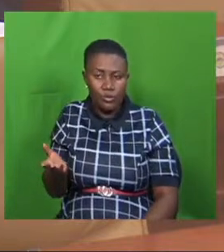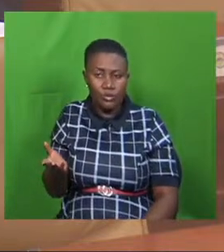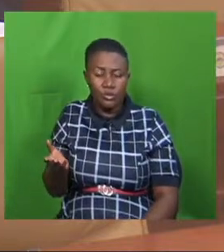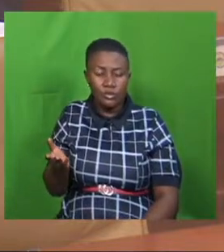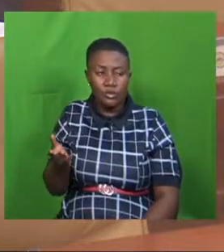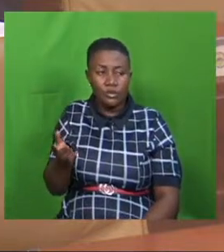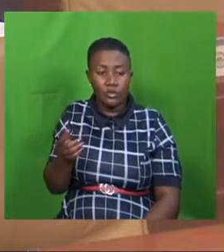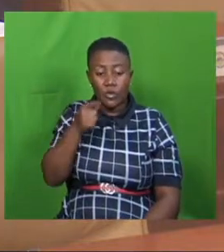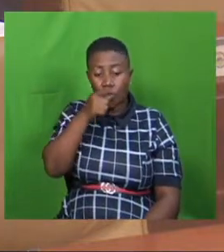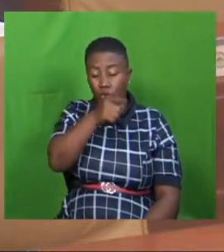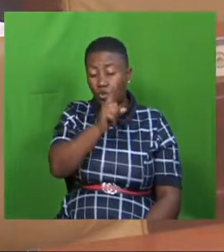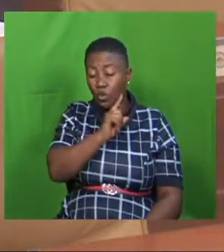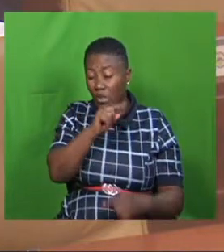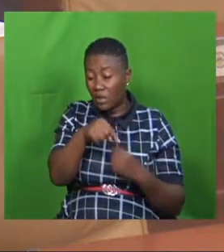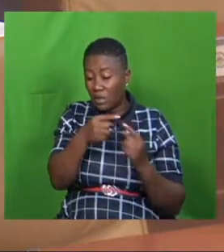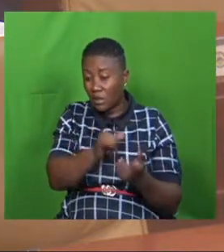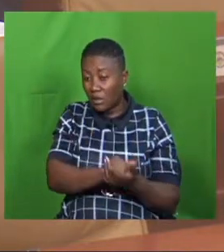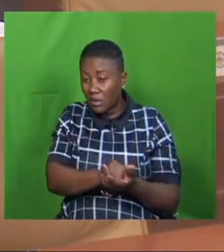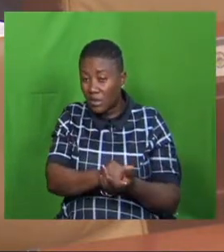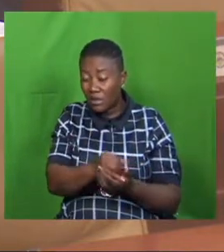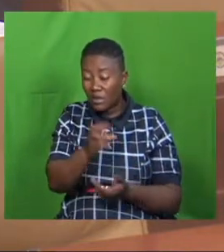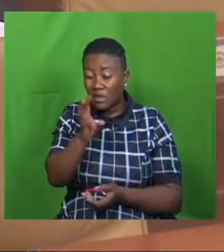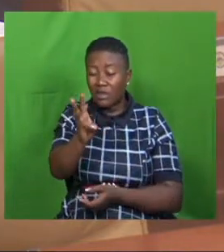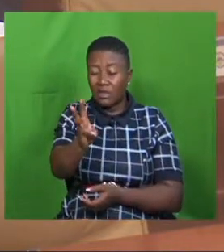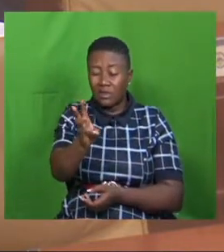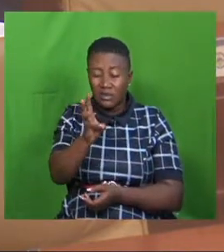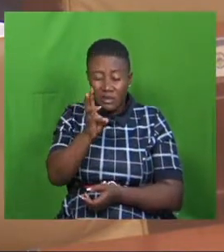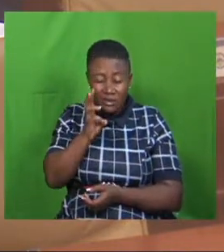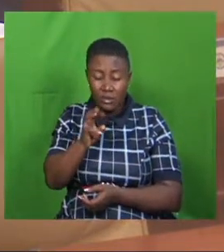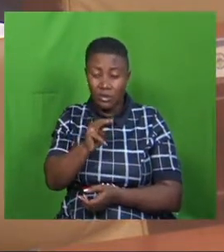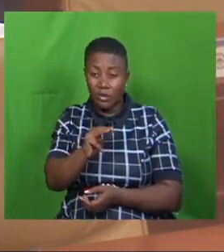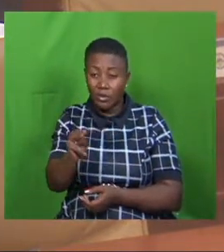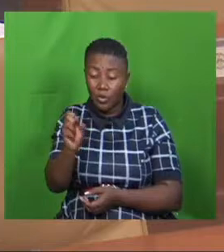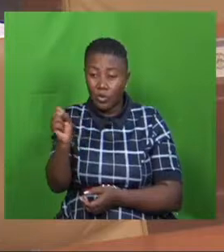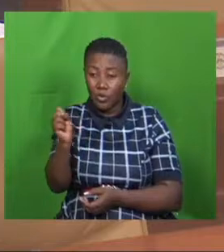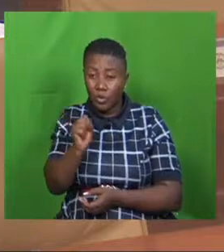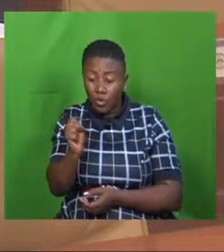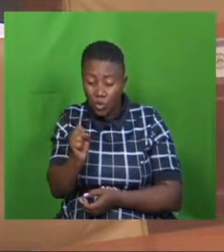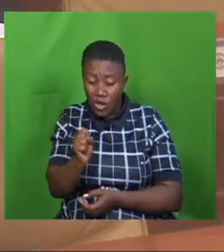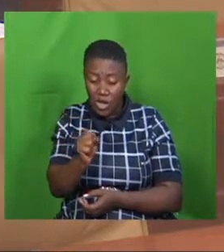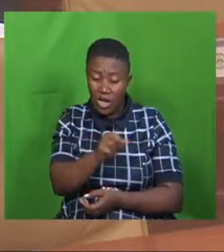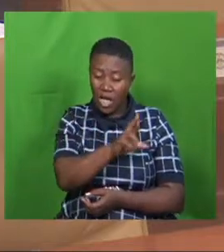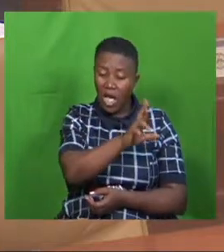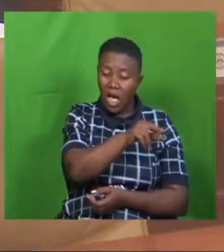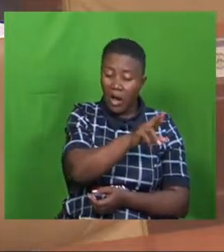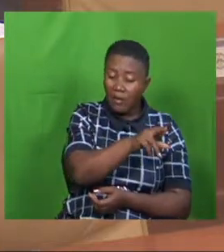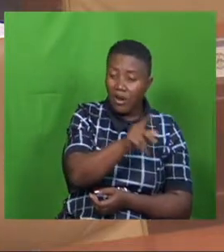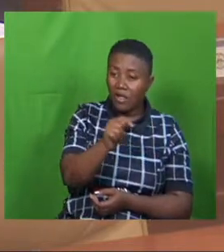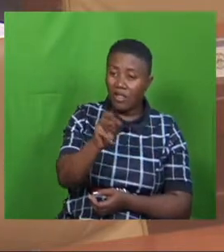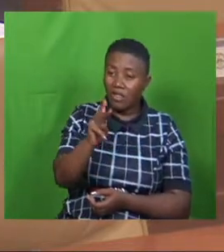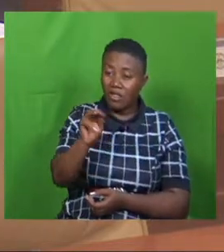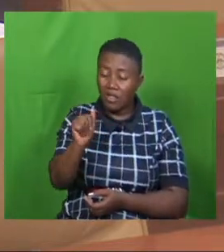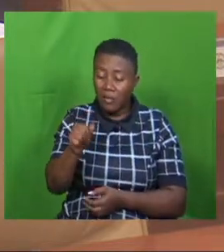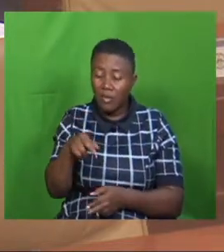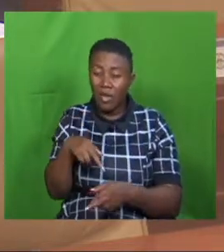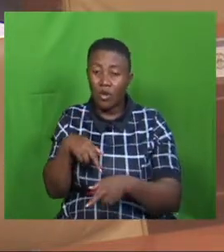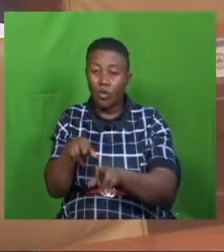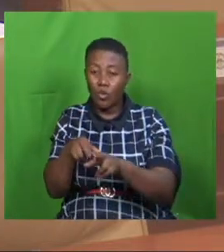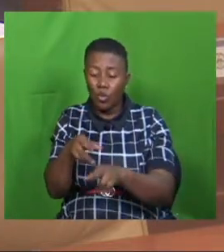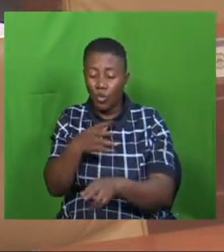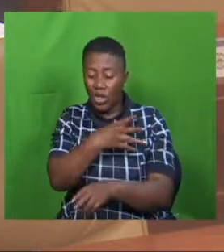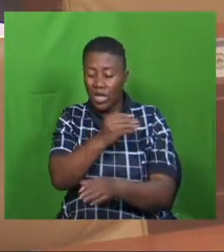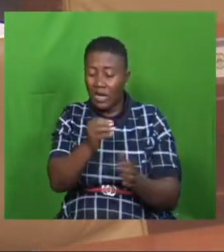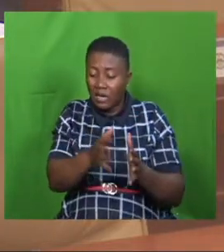the circa $600 million Accra Tema motorway and